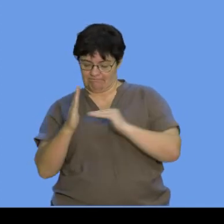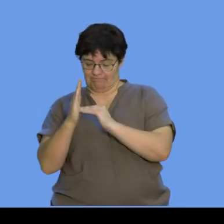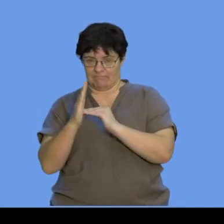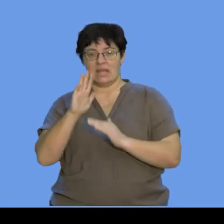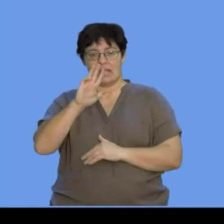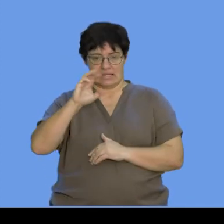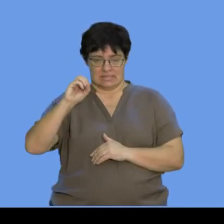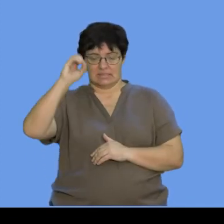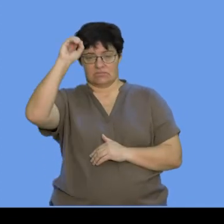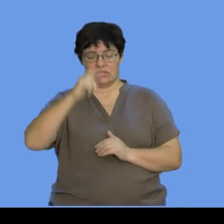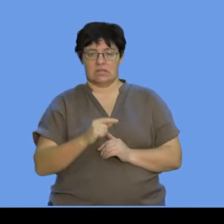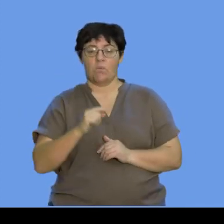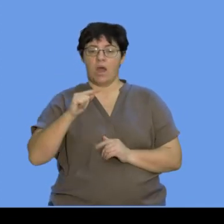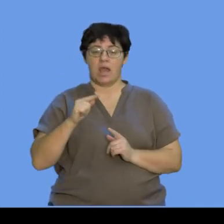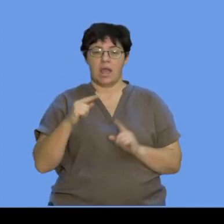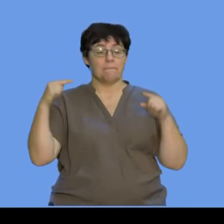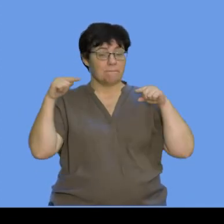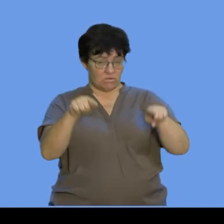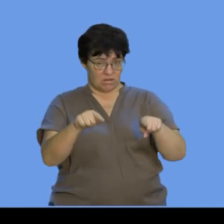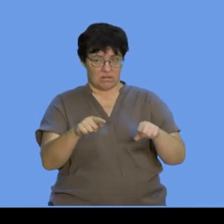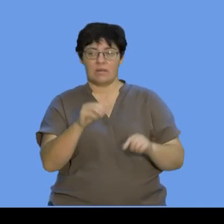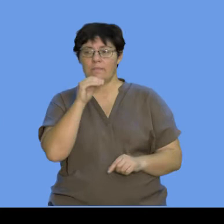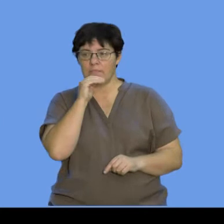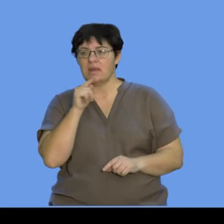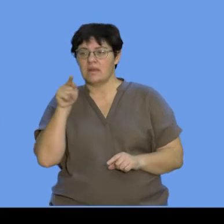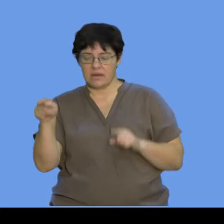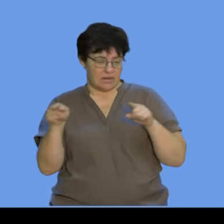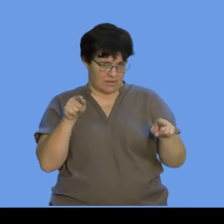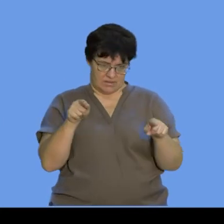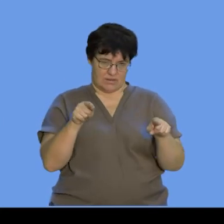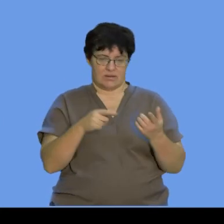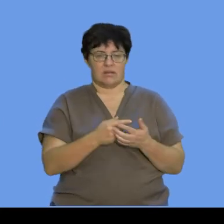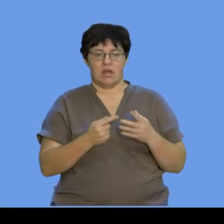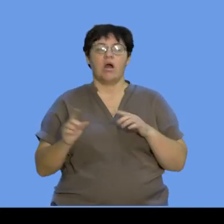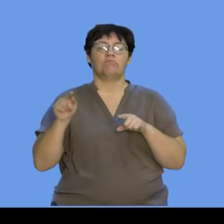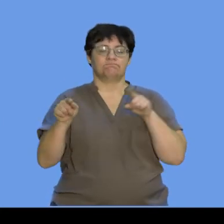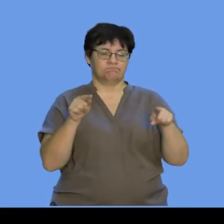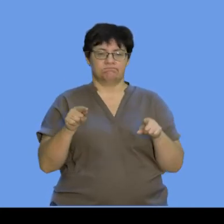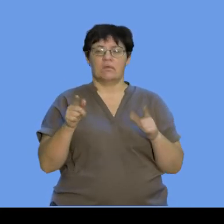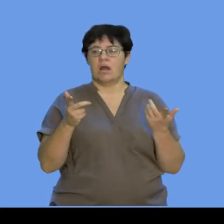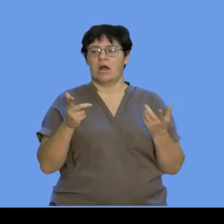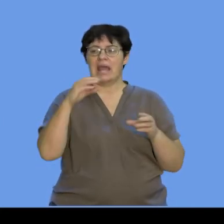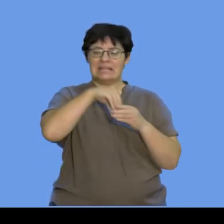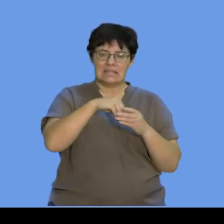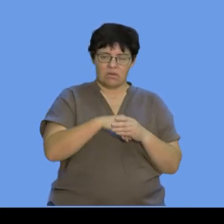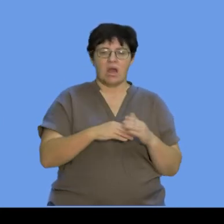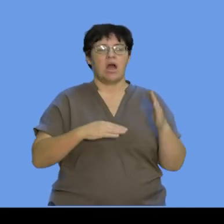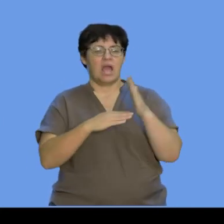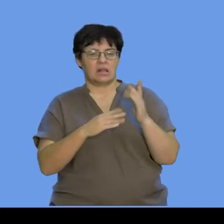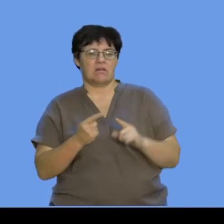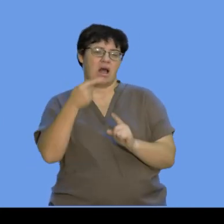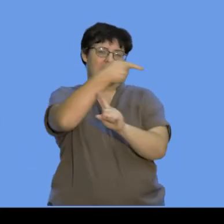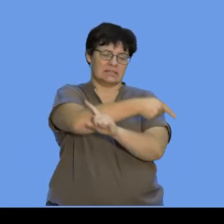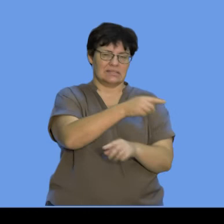have there. And since they are parallel, then it will be co-interior angles, corresponding angles, and some alternate